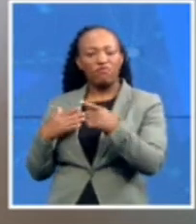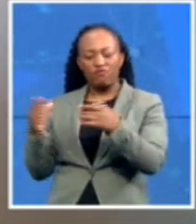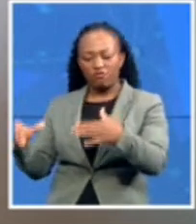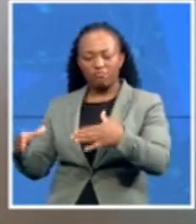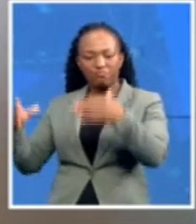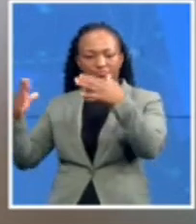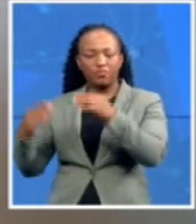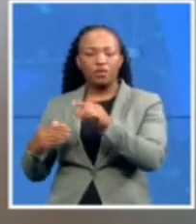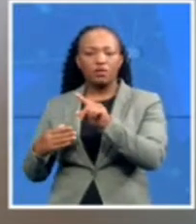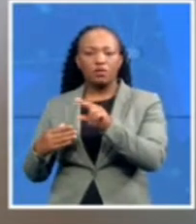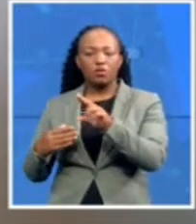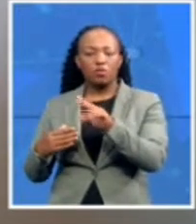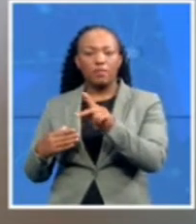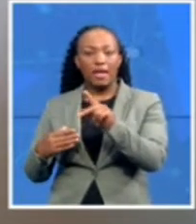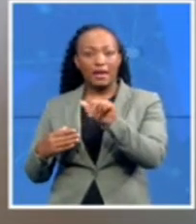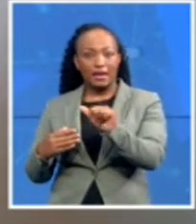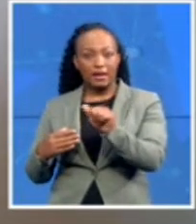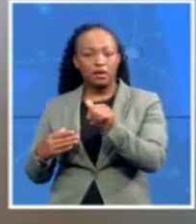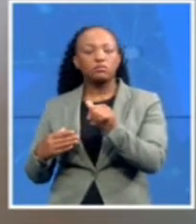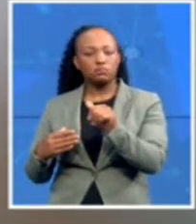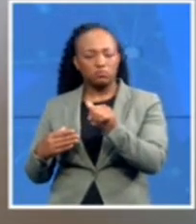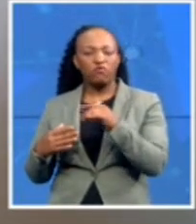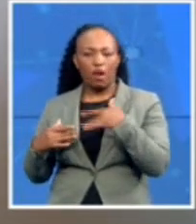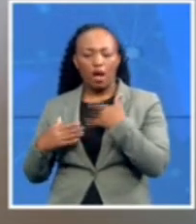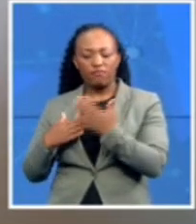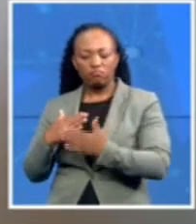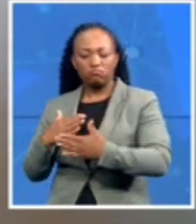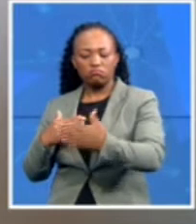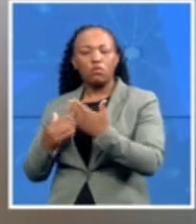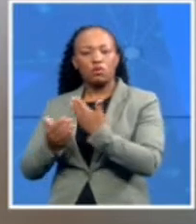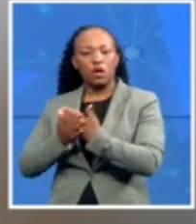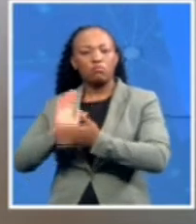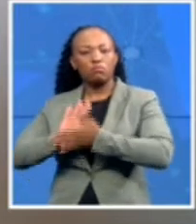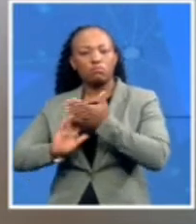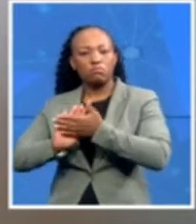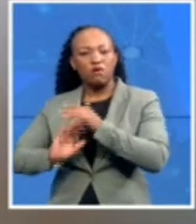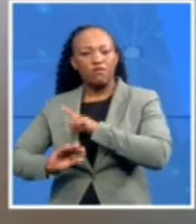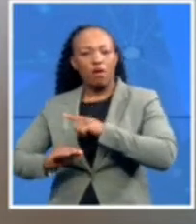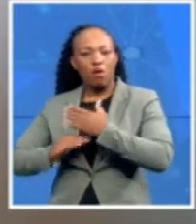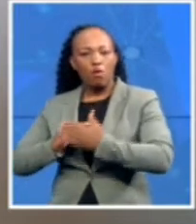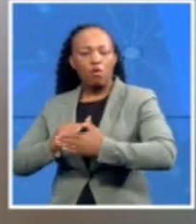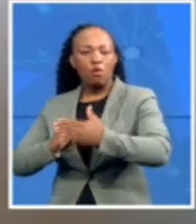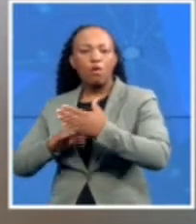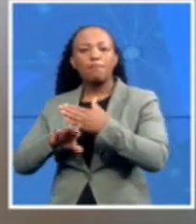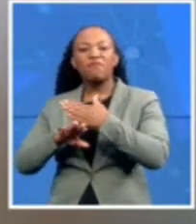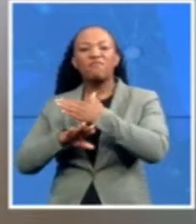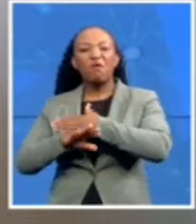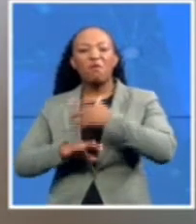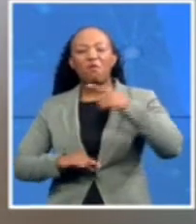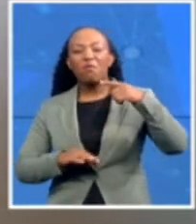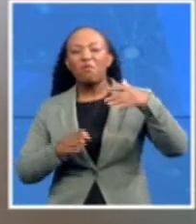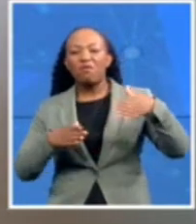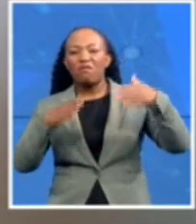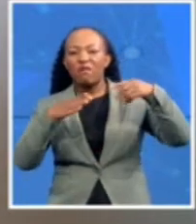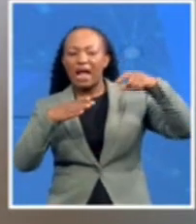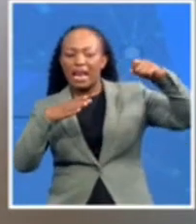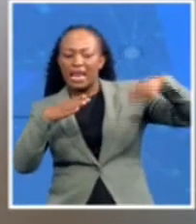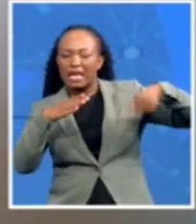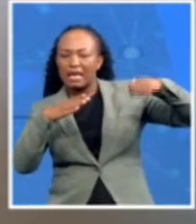in the position where we have to plug leaks in the current steam generators, and this, of course, is